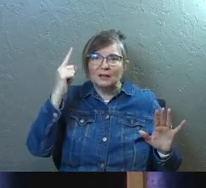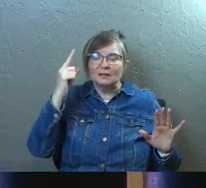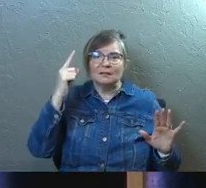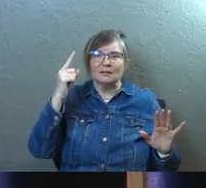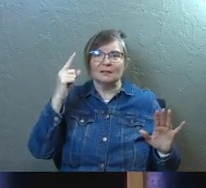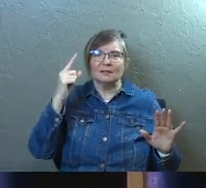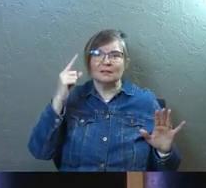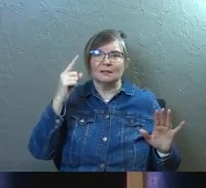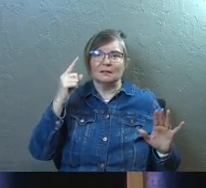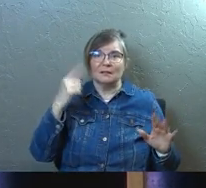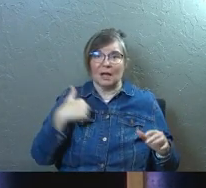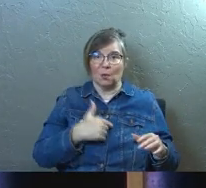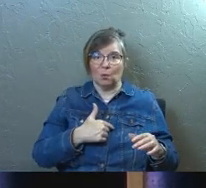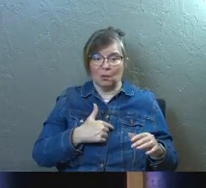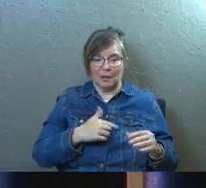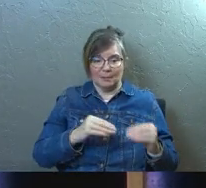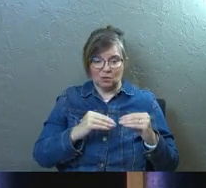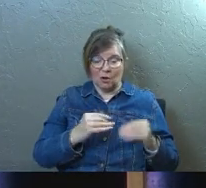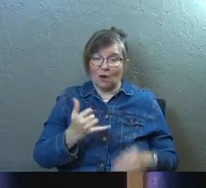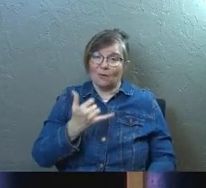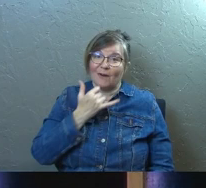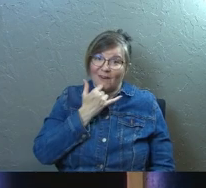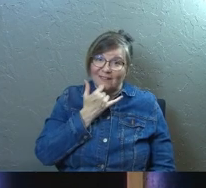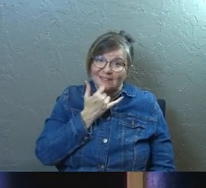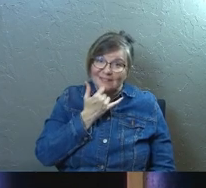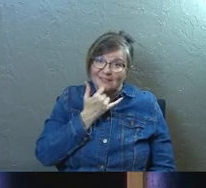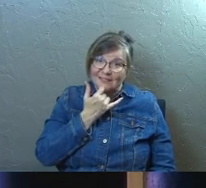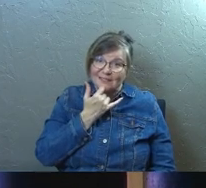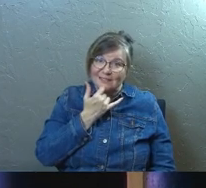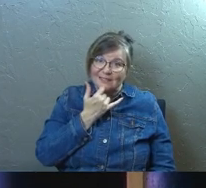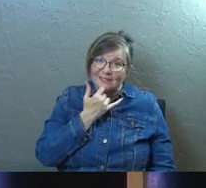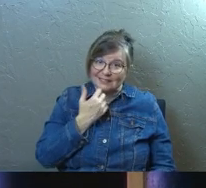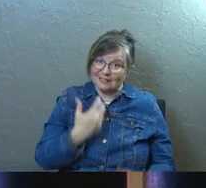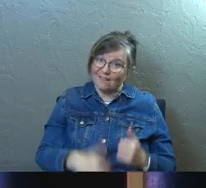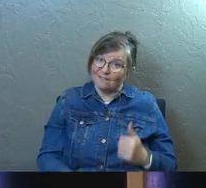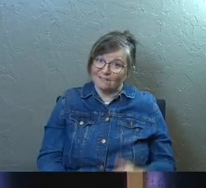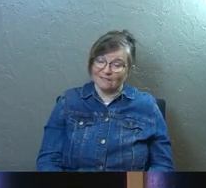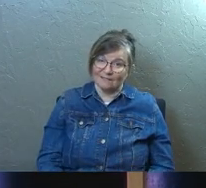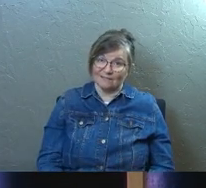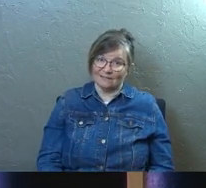understand. And we've been taught wrong. It's tough.